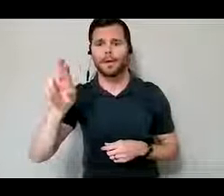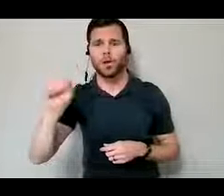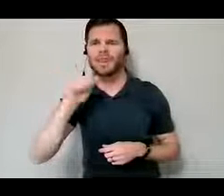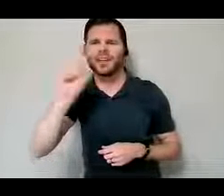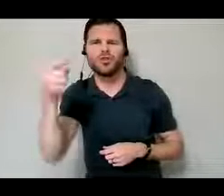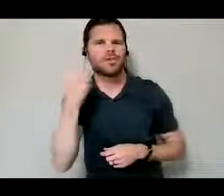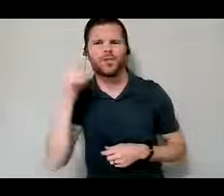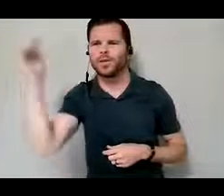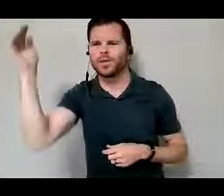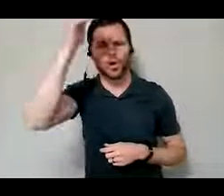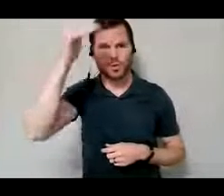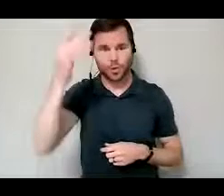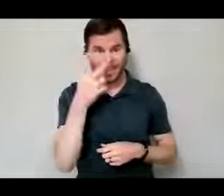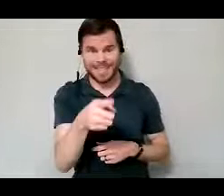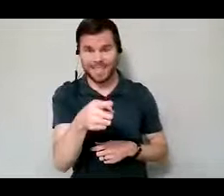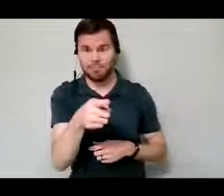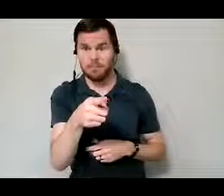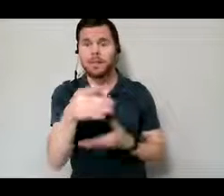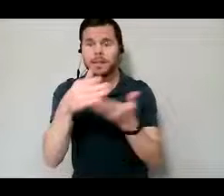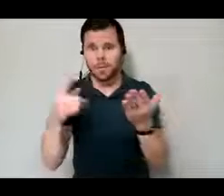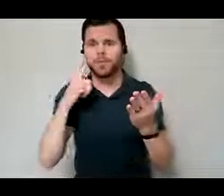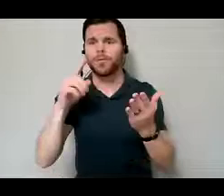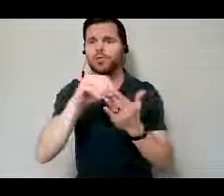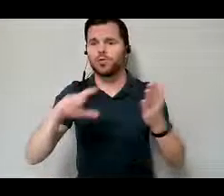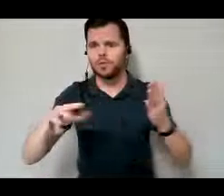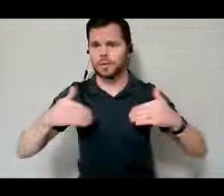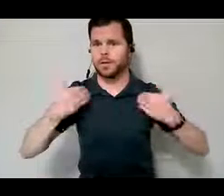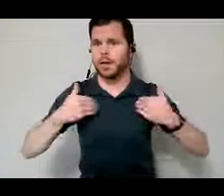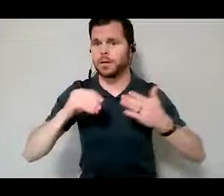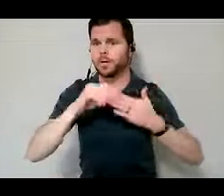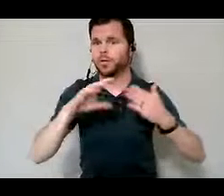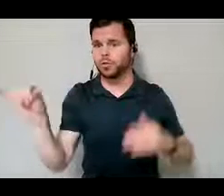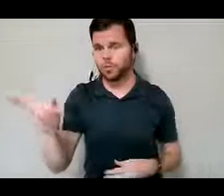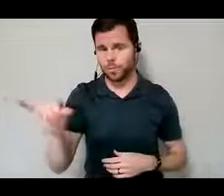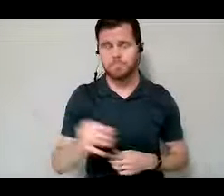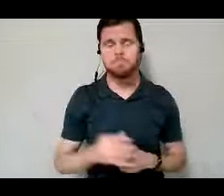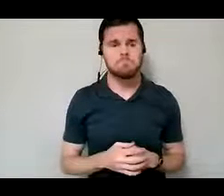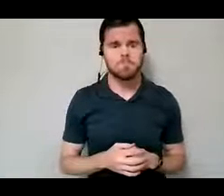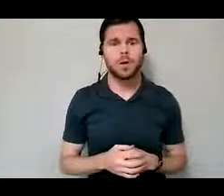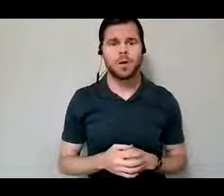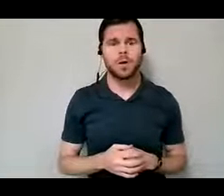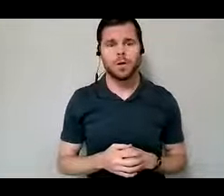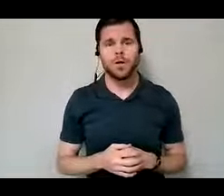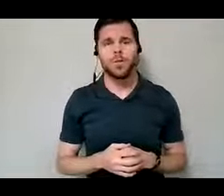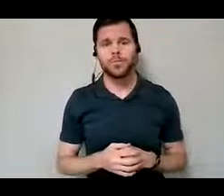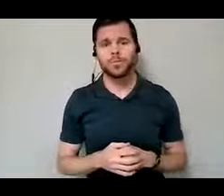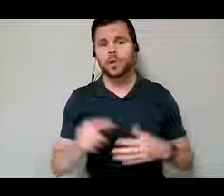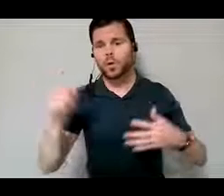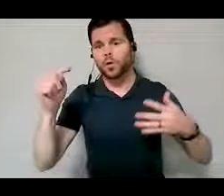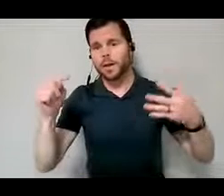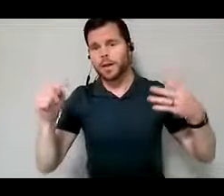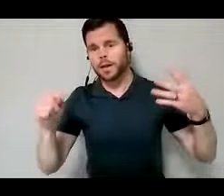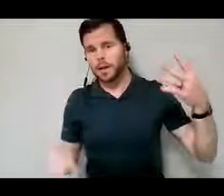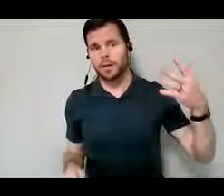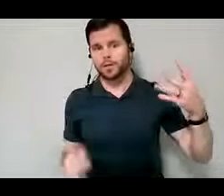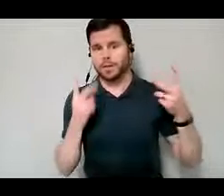here, some are for students, for young students. And then as you go through and you have the highlights here, or the titles